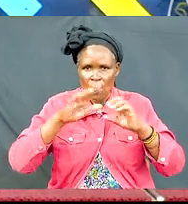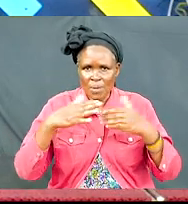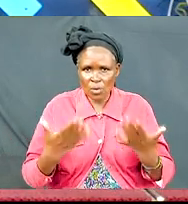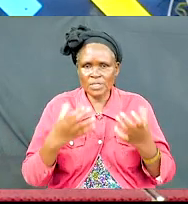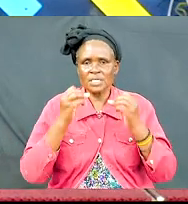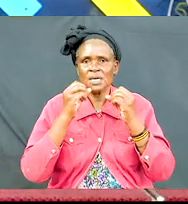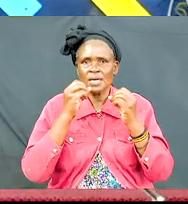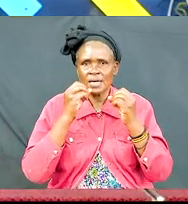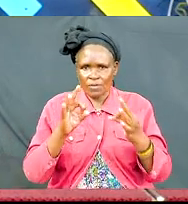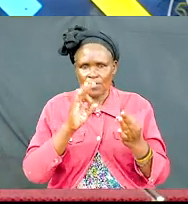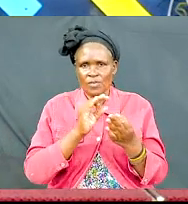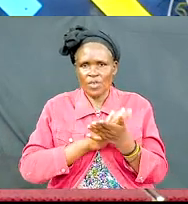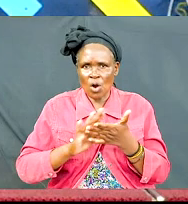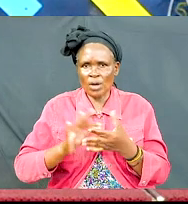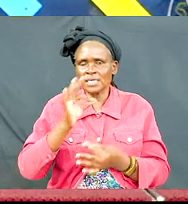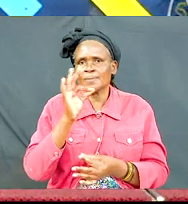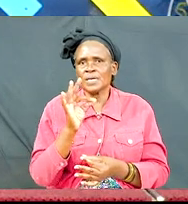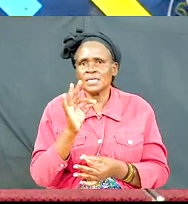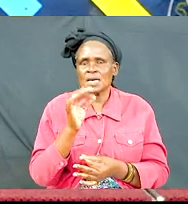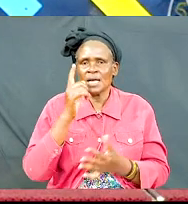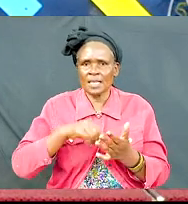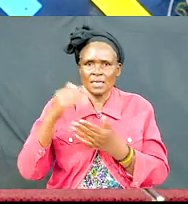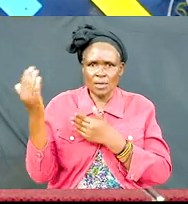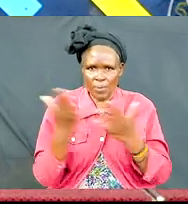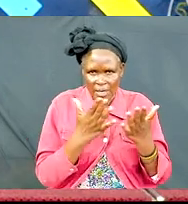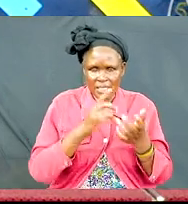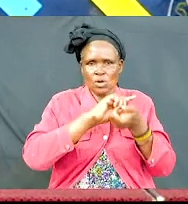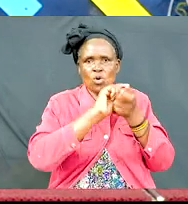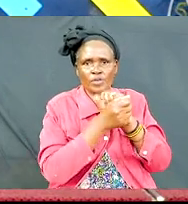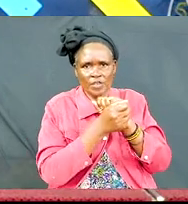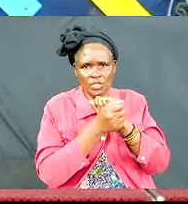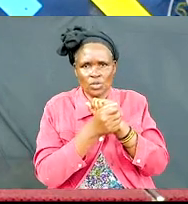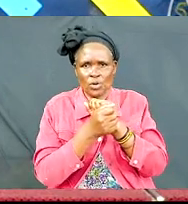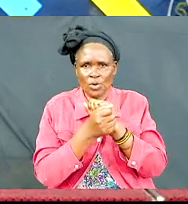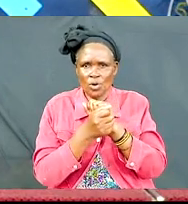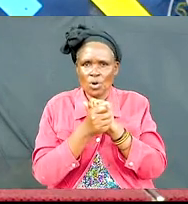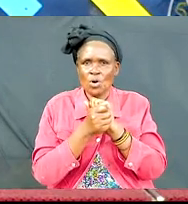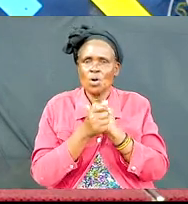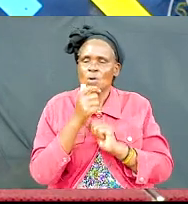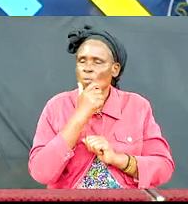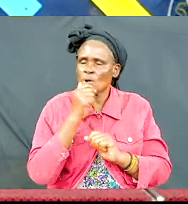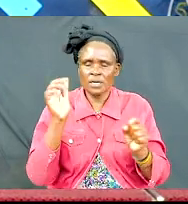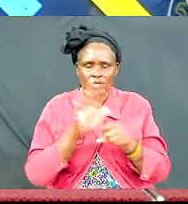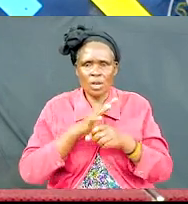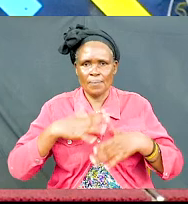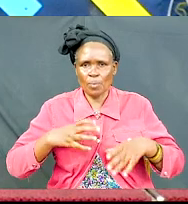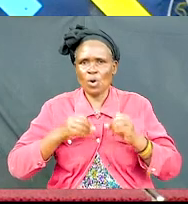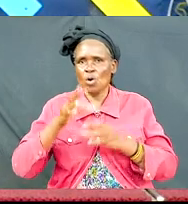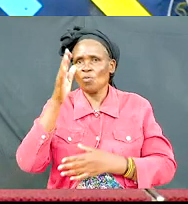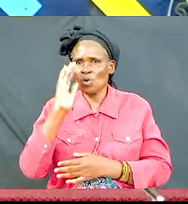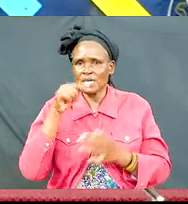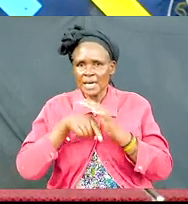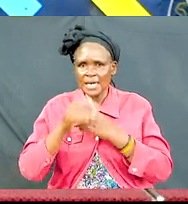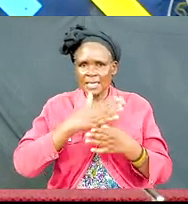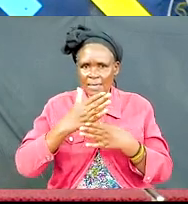the Holy Spirit that brings conviction. Wonderful people of God. In the midst